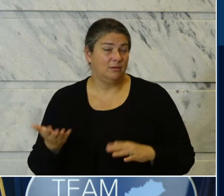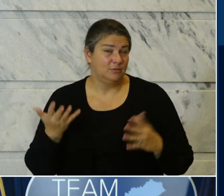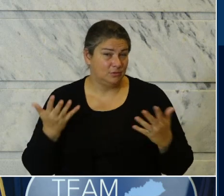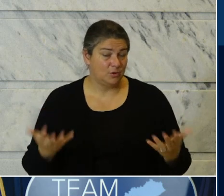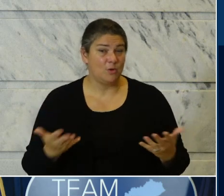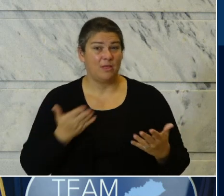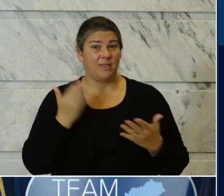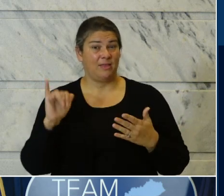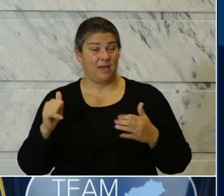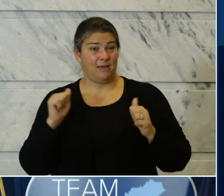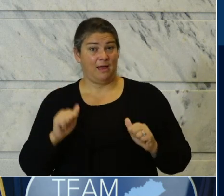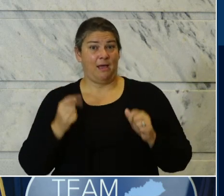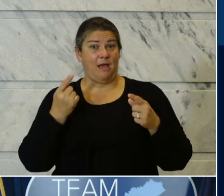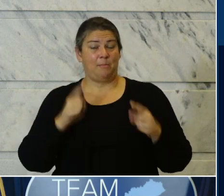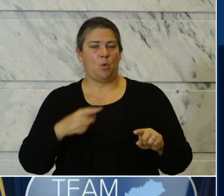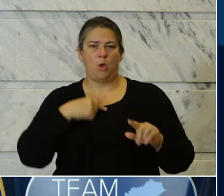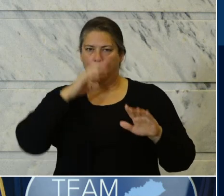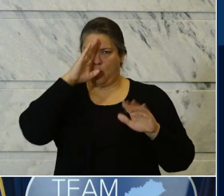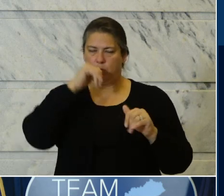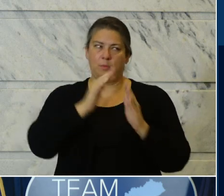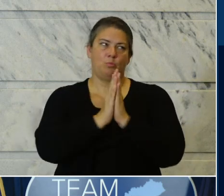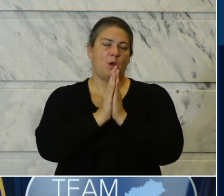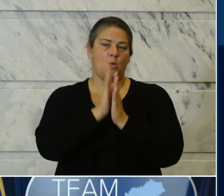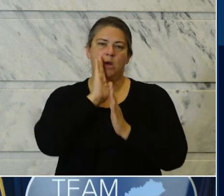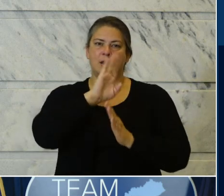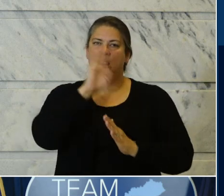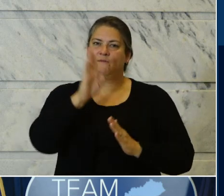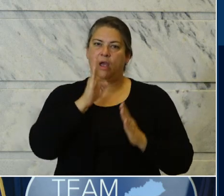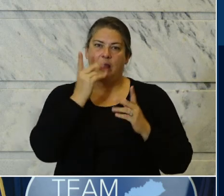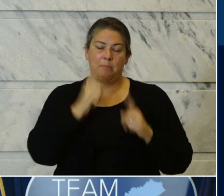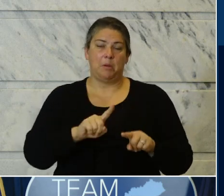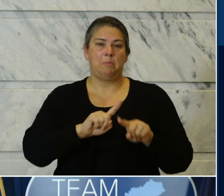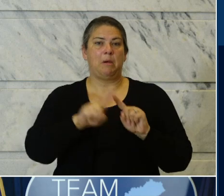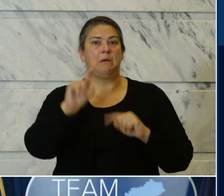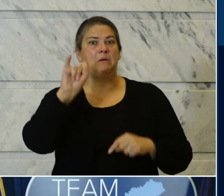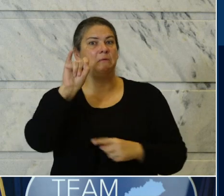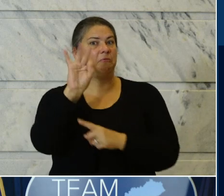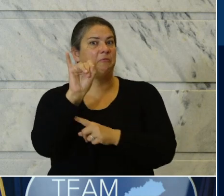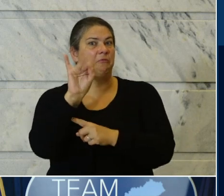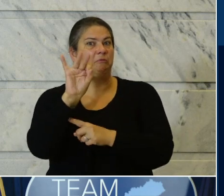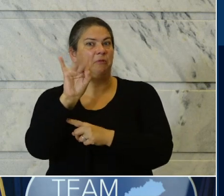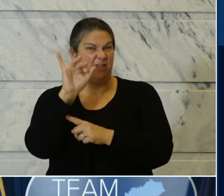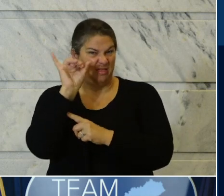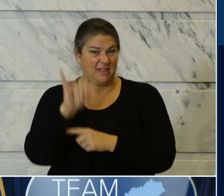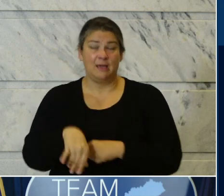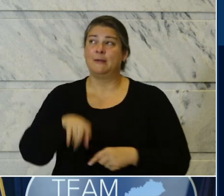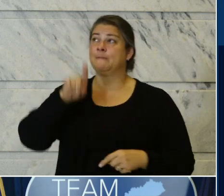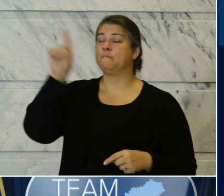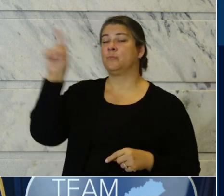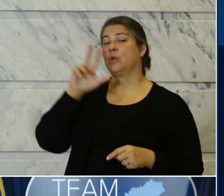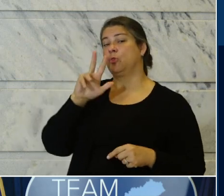will never happen. This year, Kentucky's Office of Homeland Security will administer